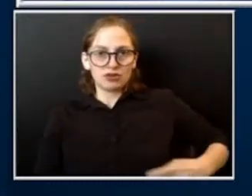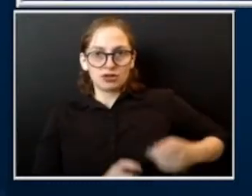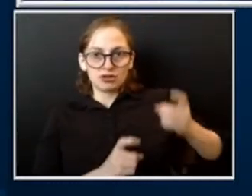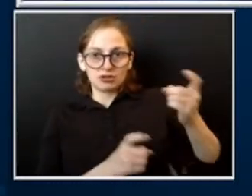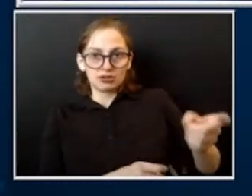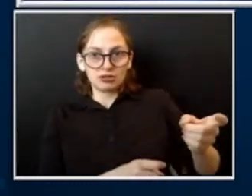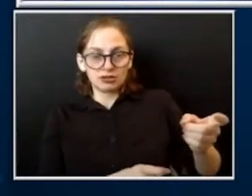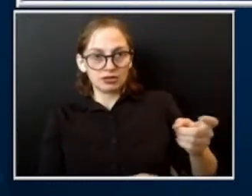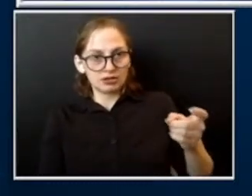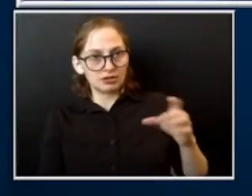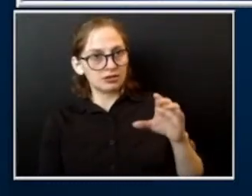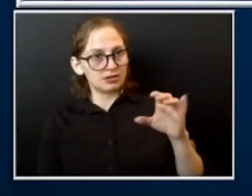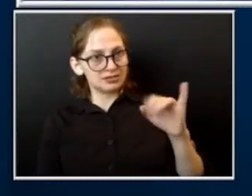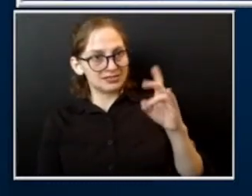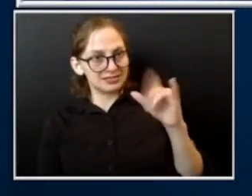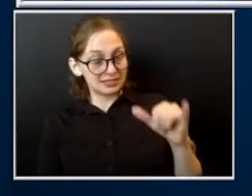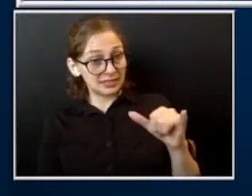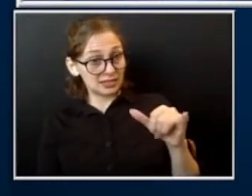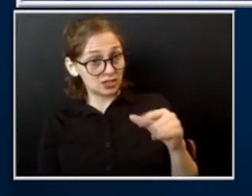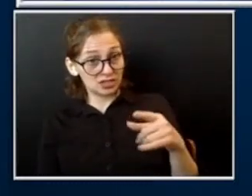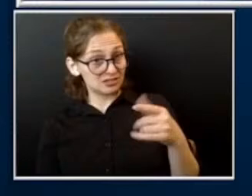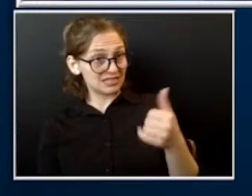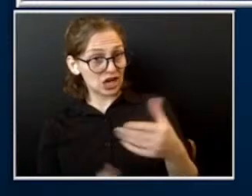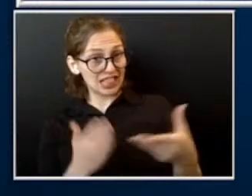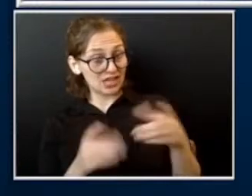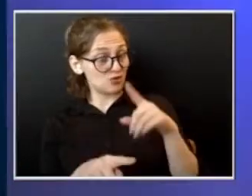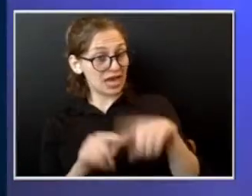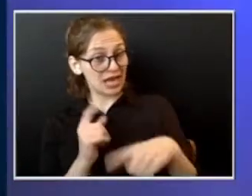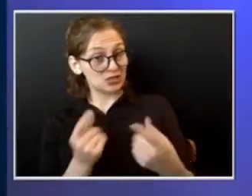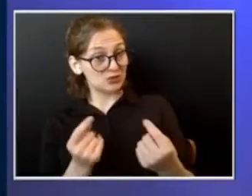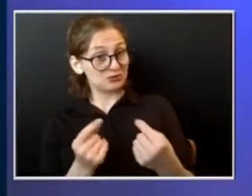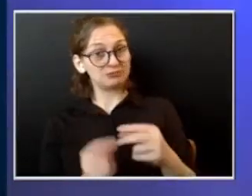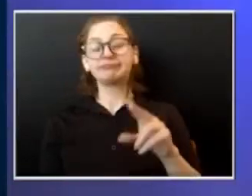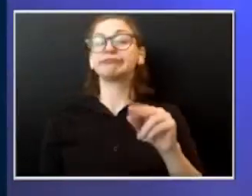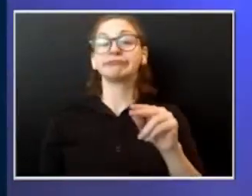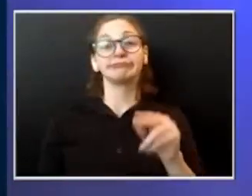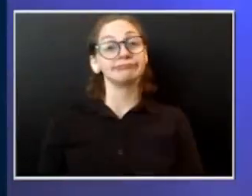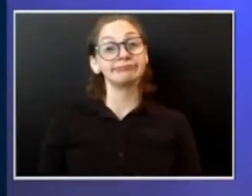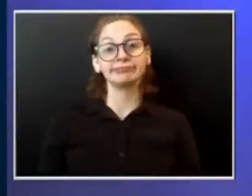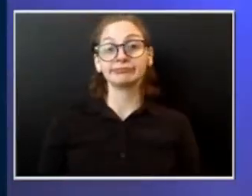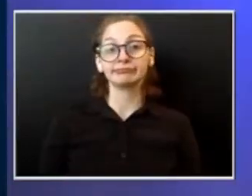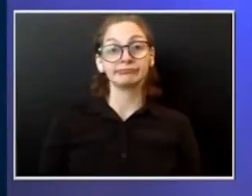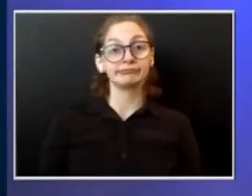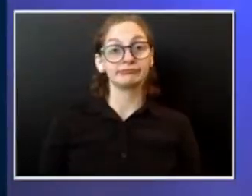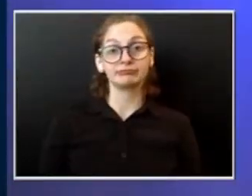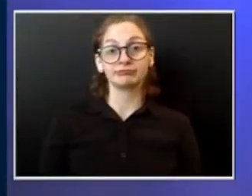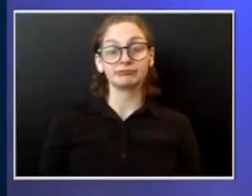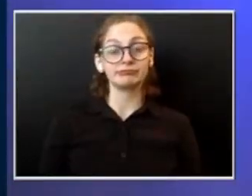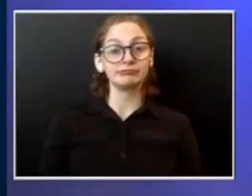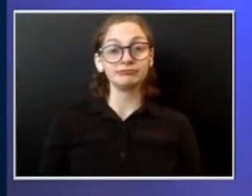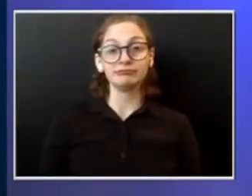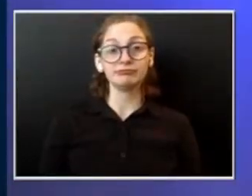say you can't do that anymore. No. I am just like I